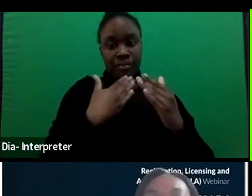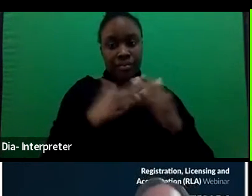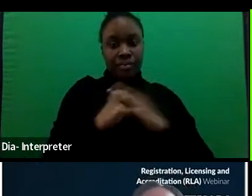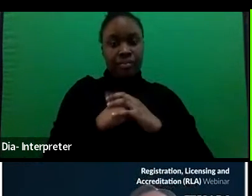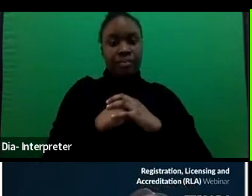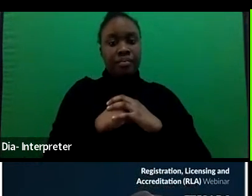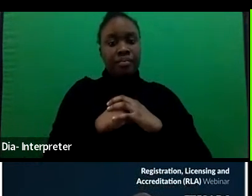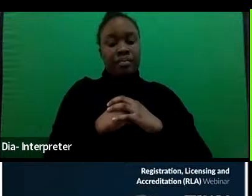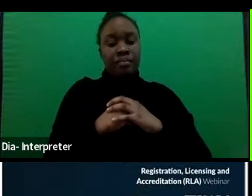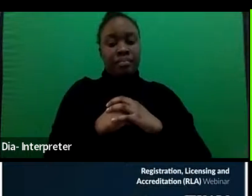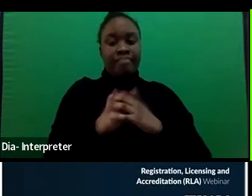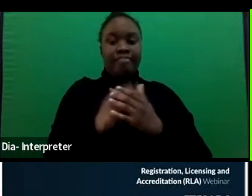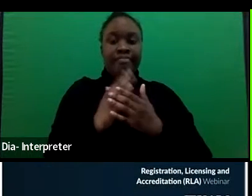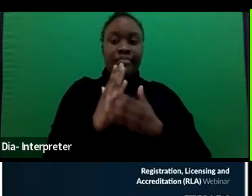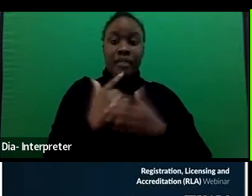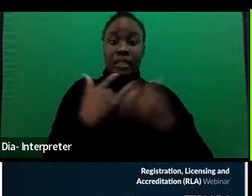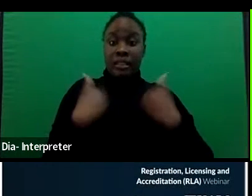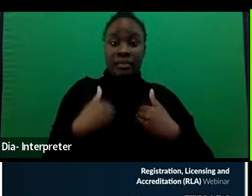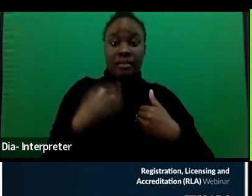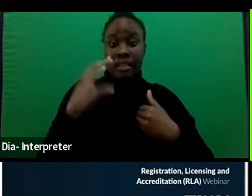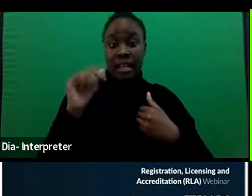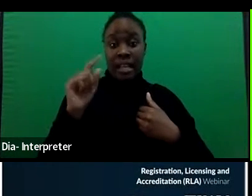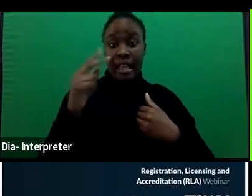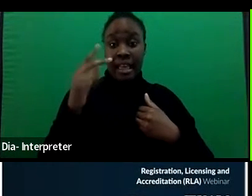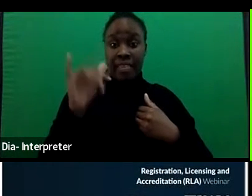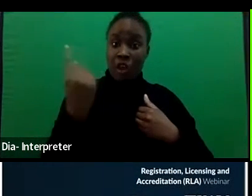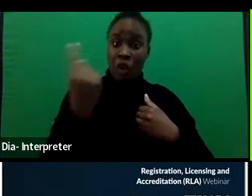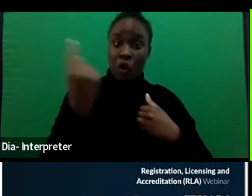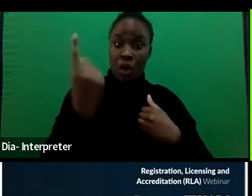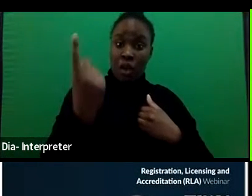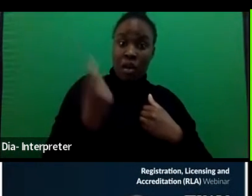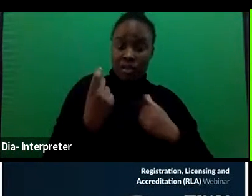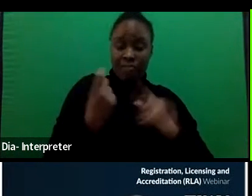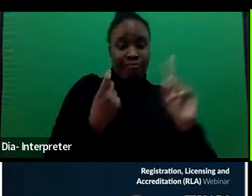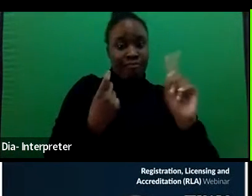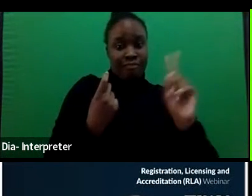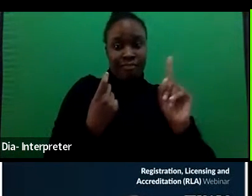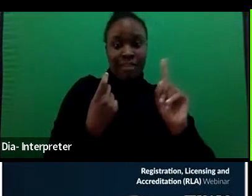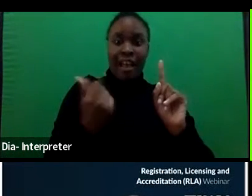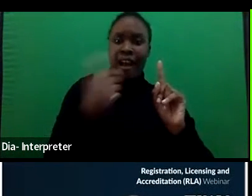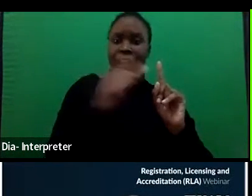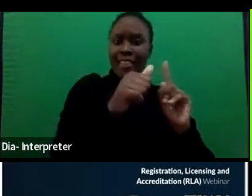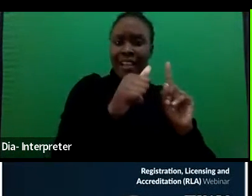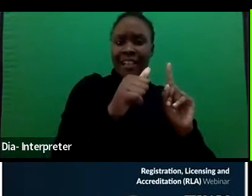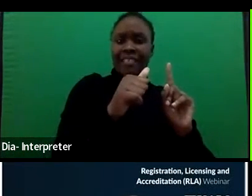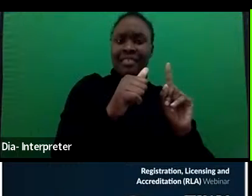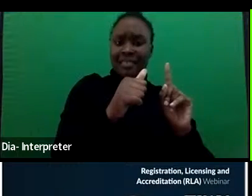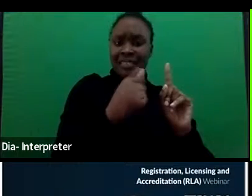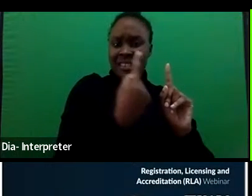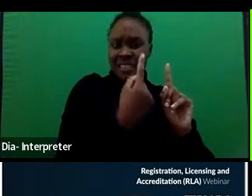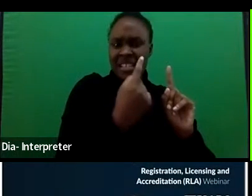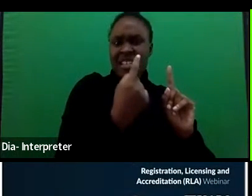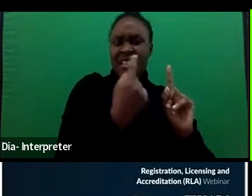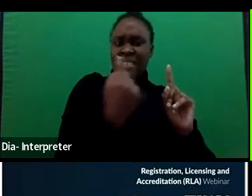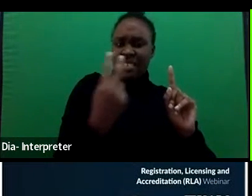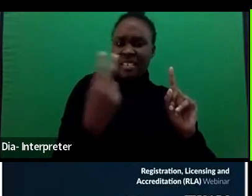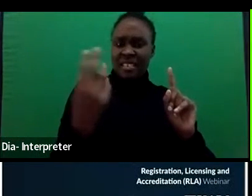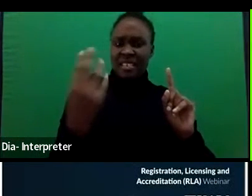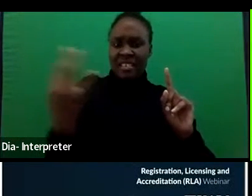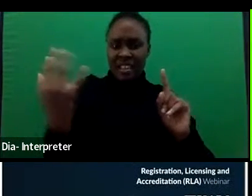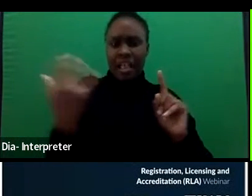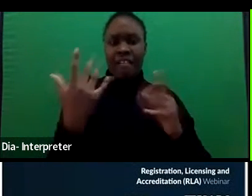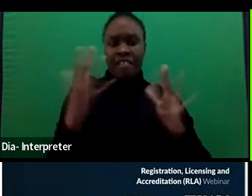Actually, it's not Kathy alone who asked that question. I saw also, I think it's Michelle also asked the very